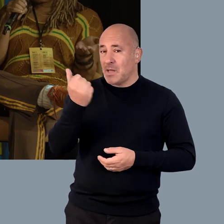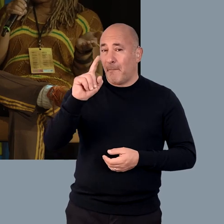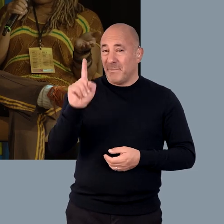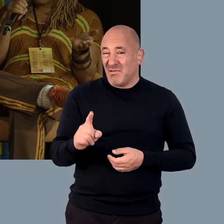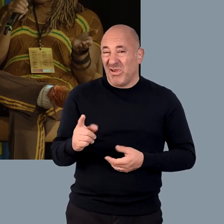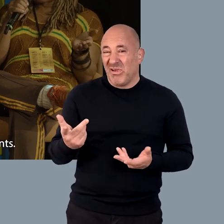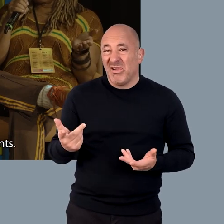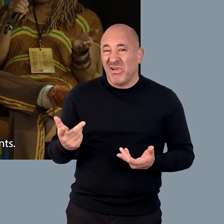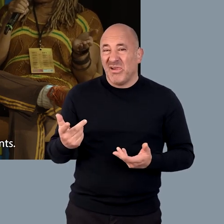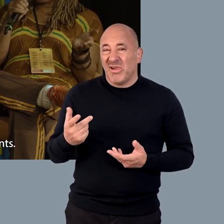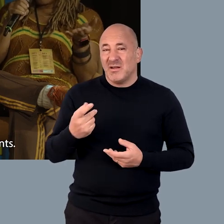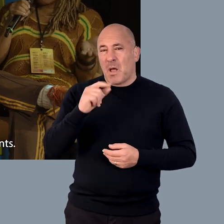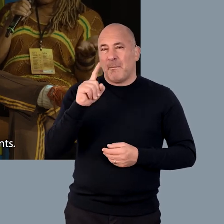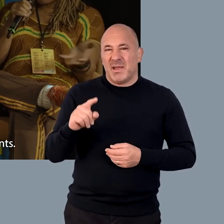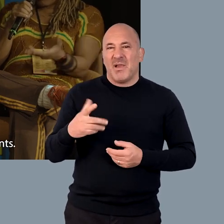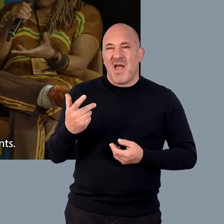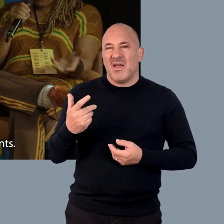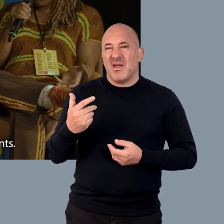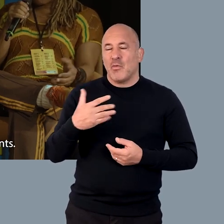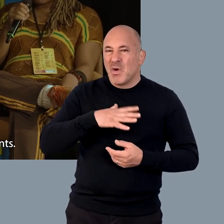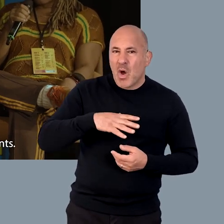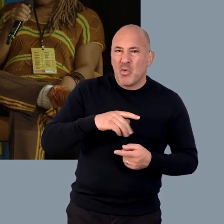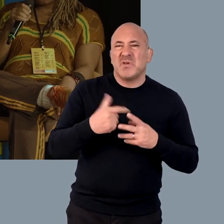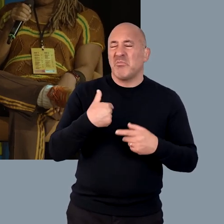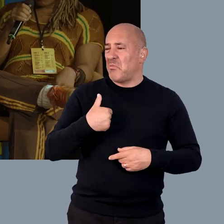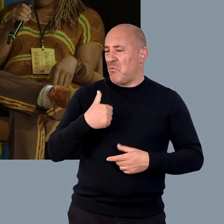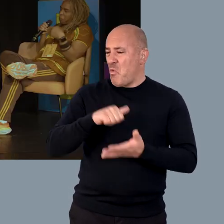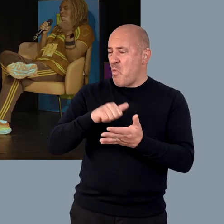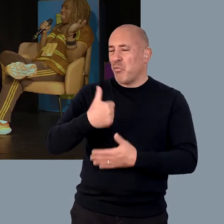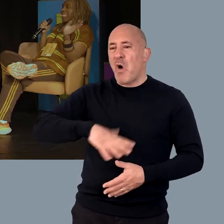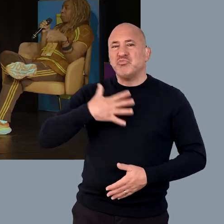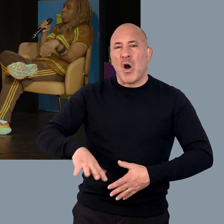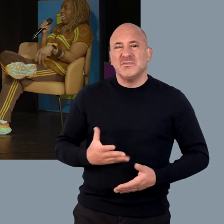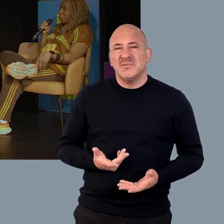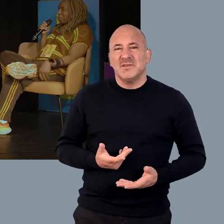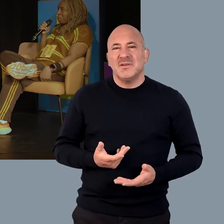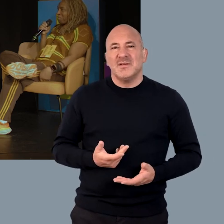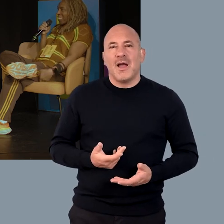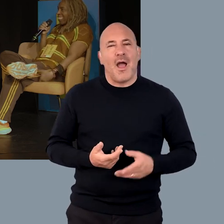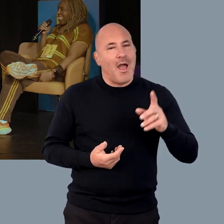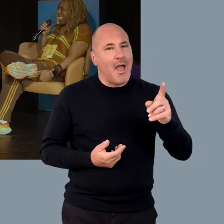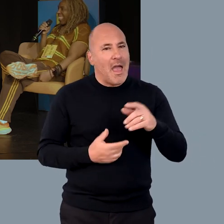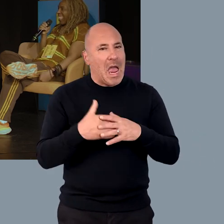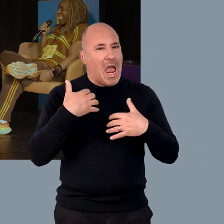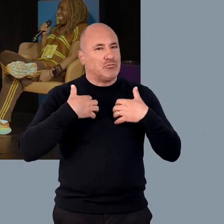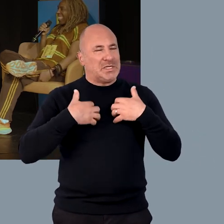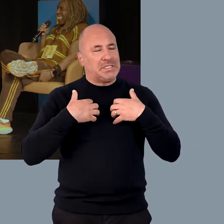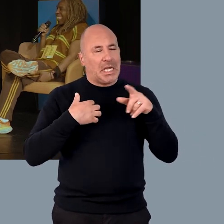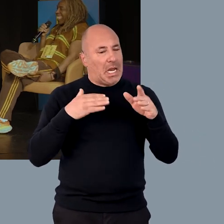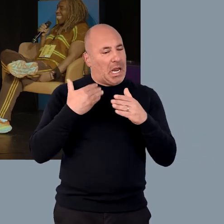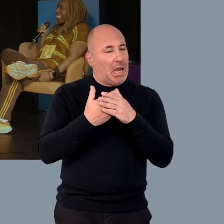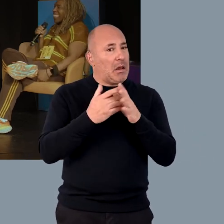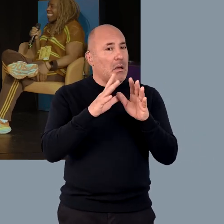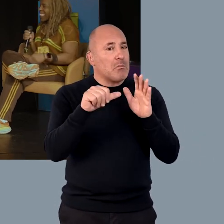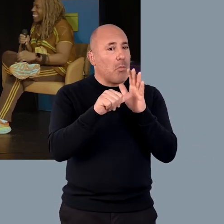Because some people have some people, you know, have requirements and some people have I just want it It's not